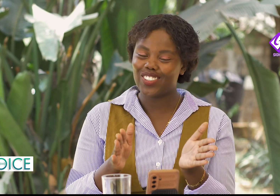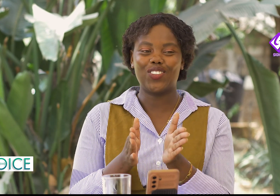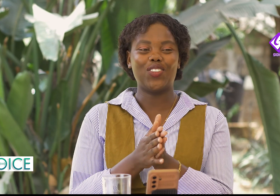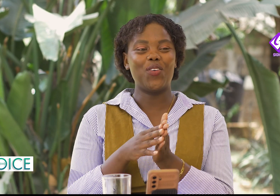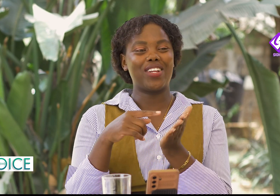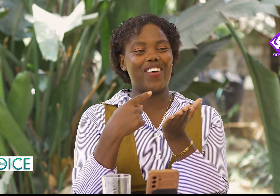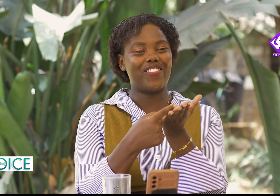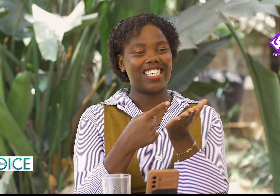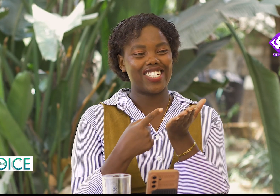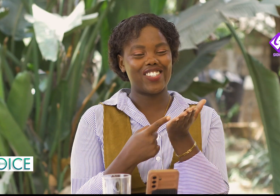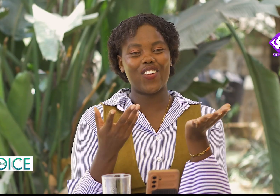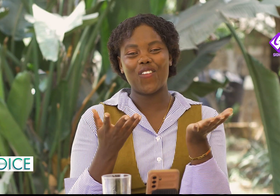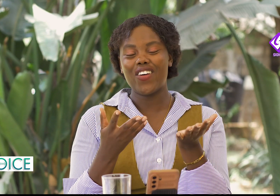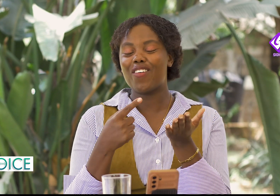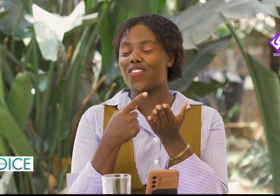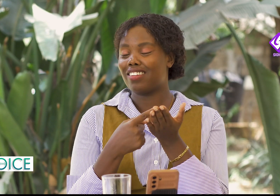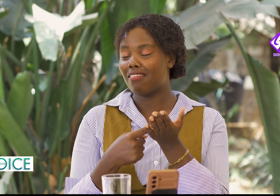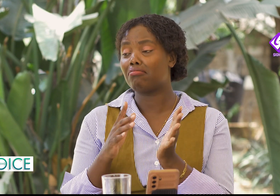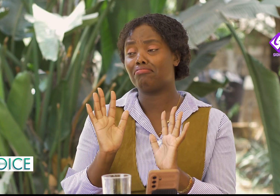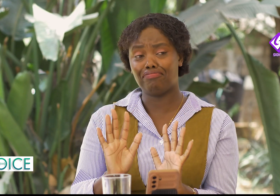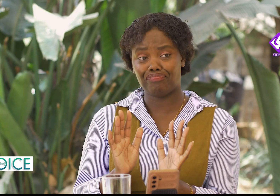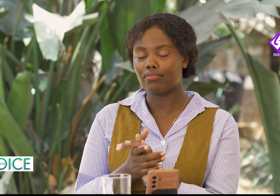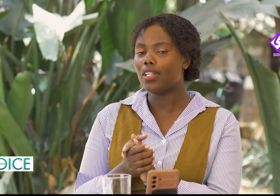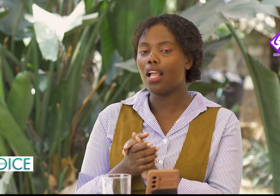welcome back to our conversation.